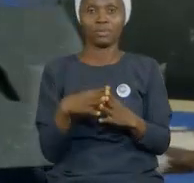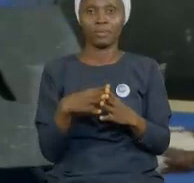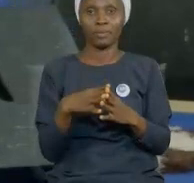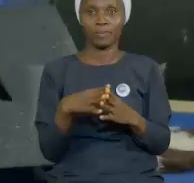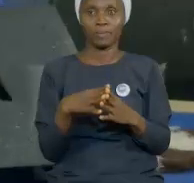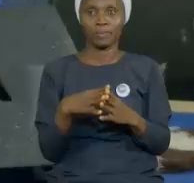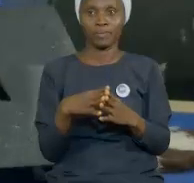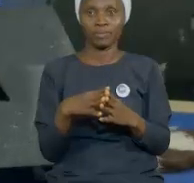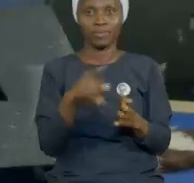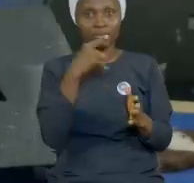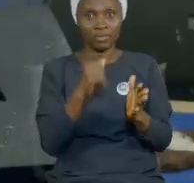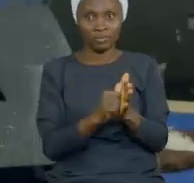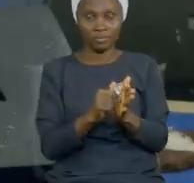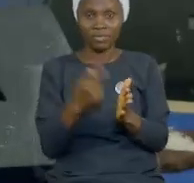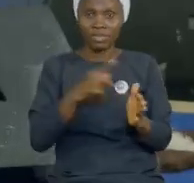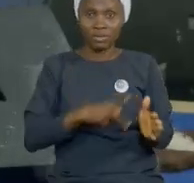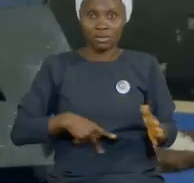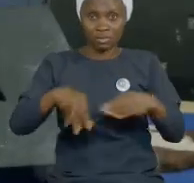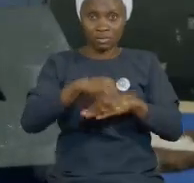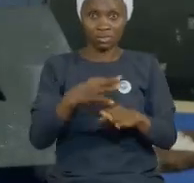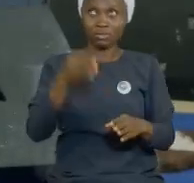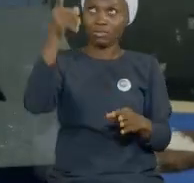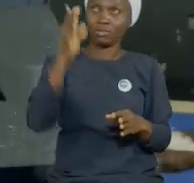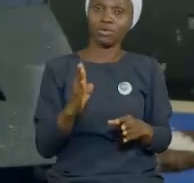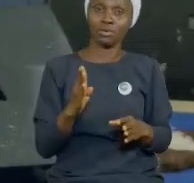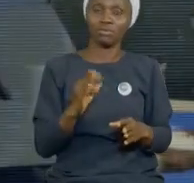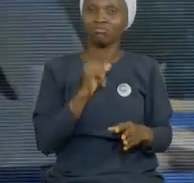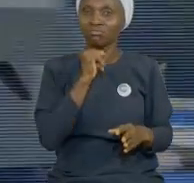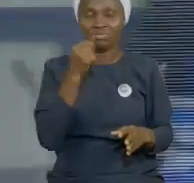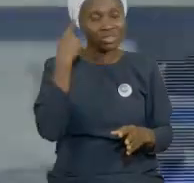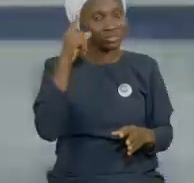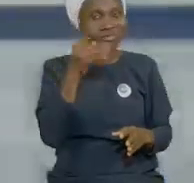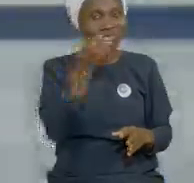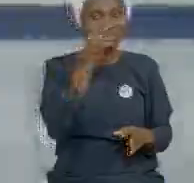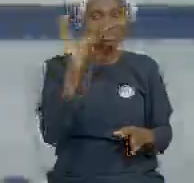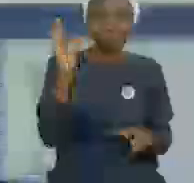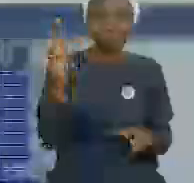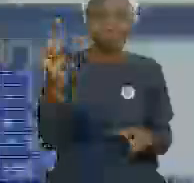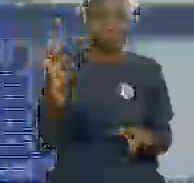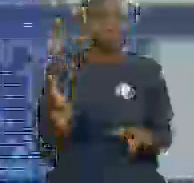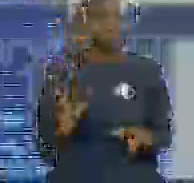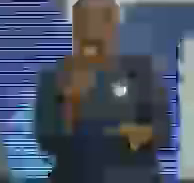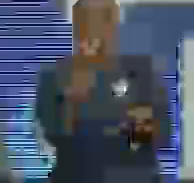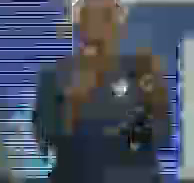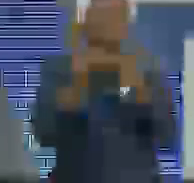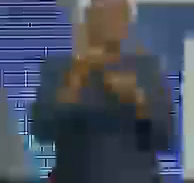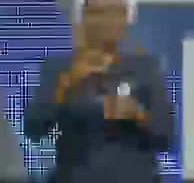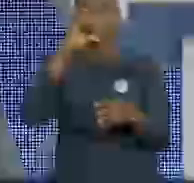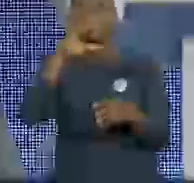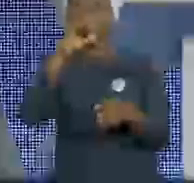It says the kingdom of God is not for food, eating, and drinking.